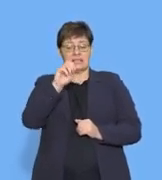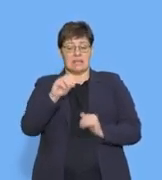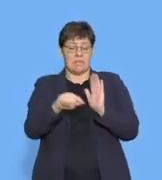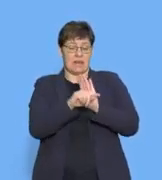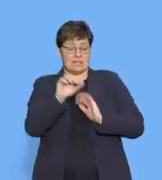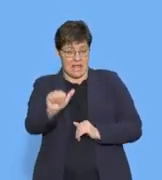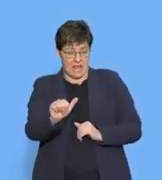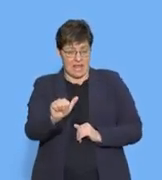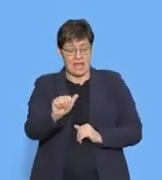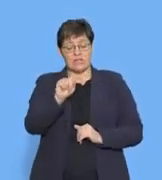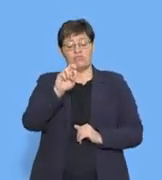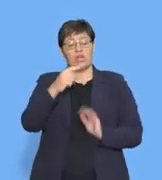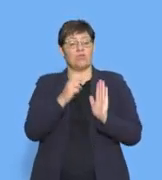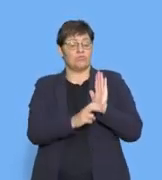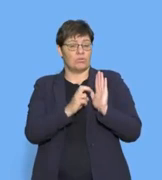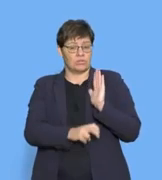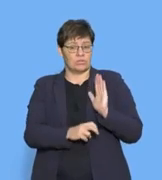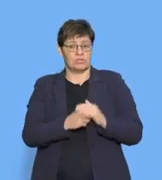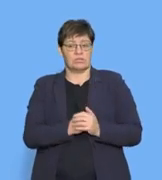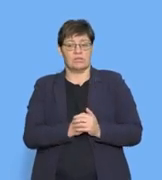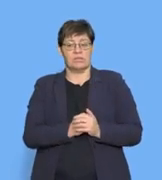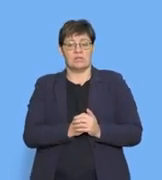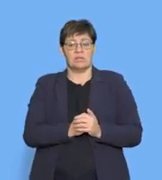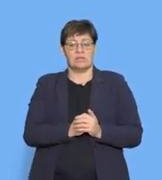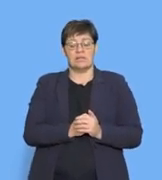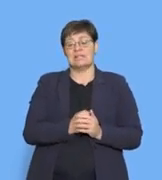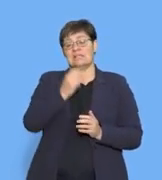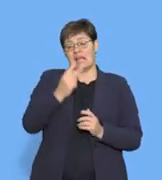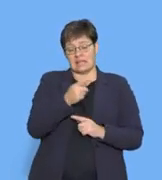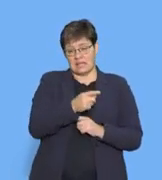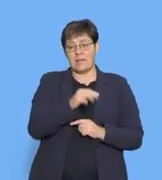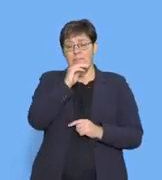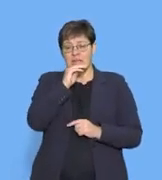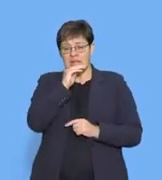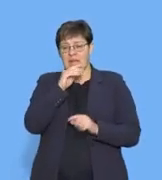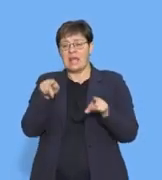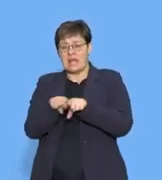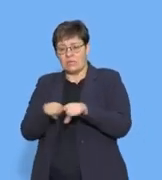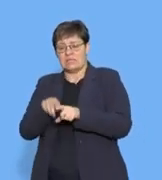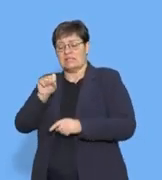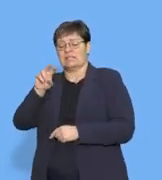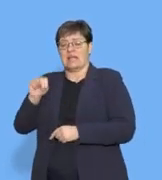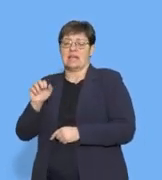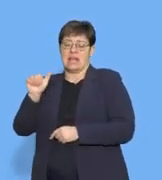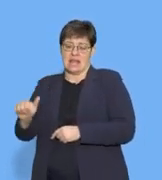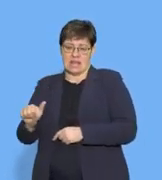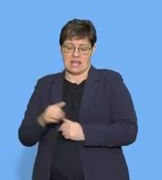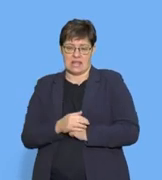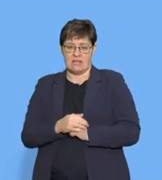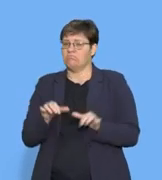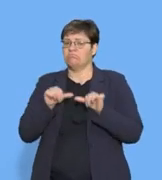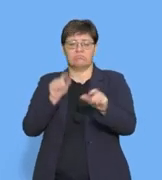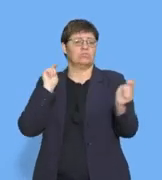that because sine of 180 minus A from our trig rules, because this is second quadrant, is just equal to sine of